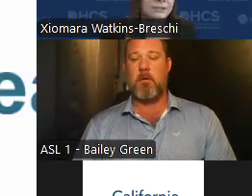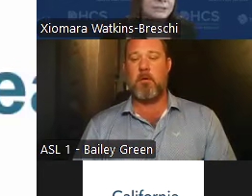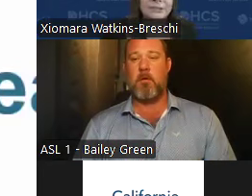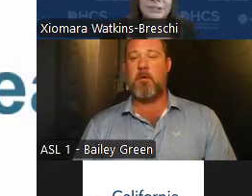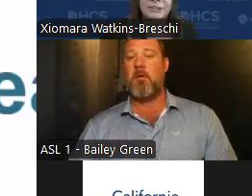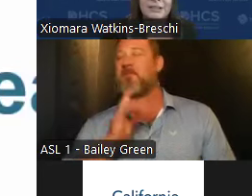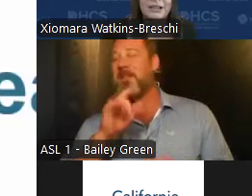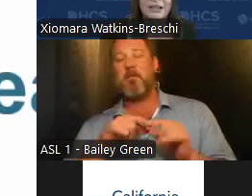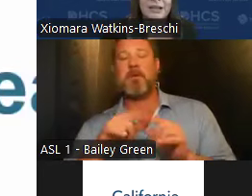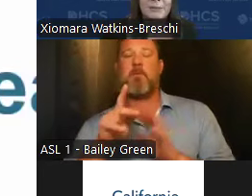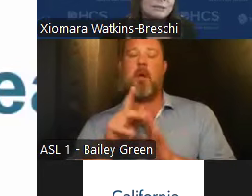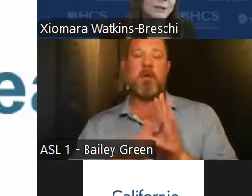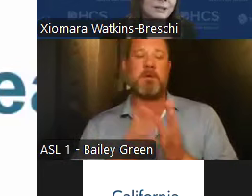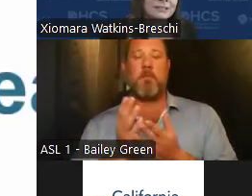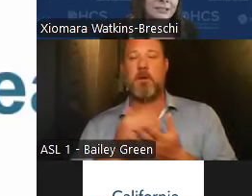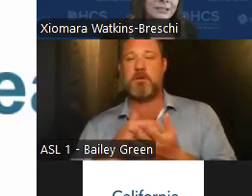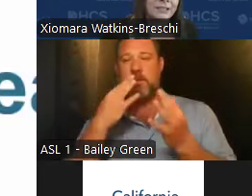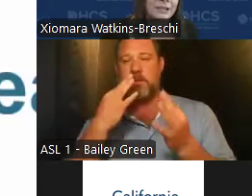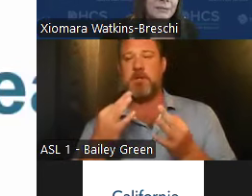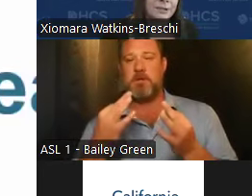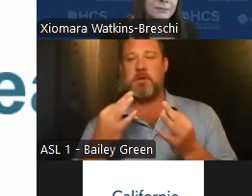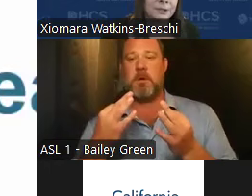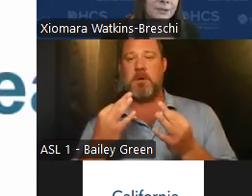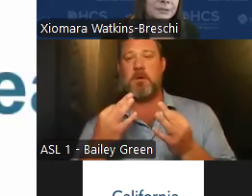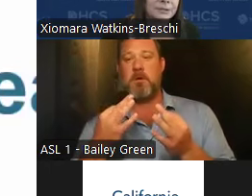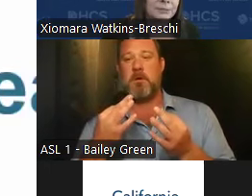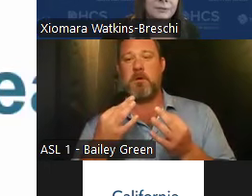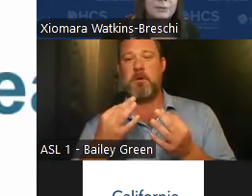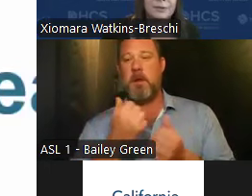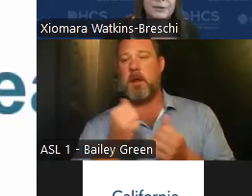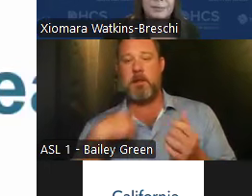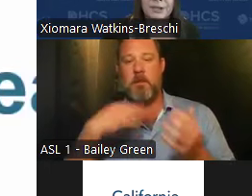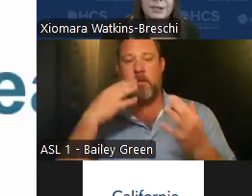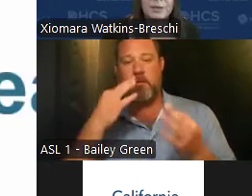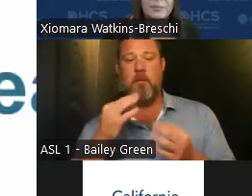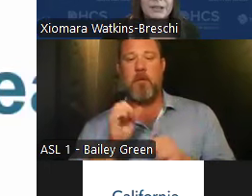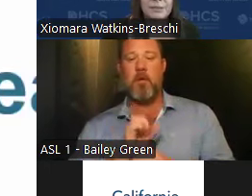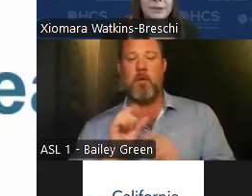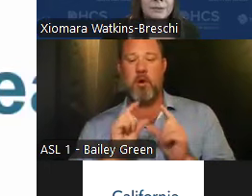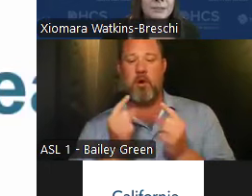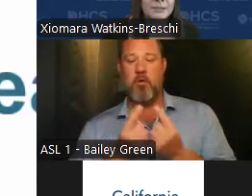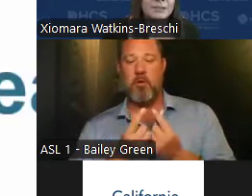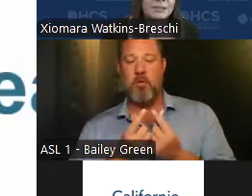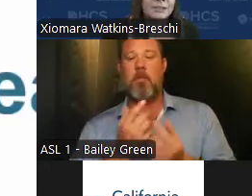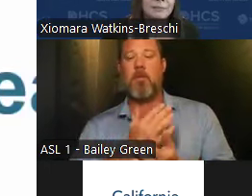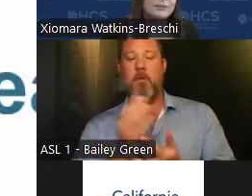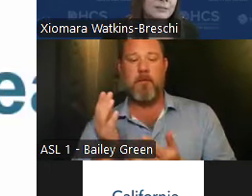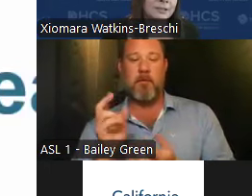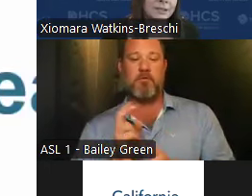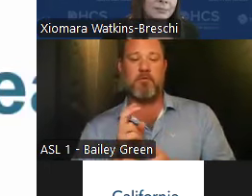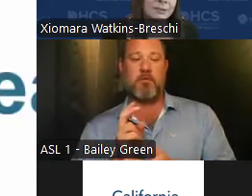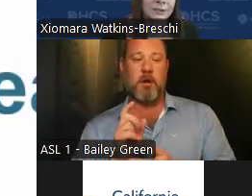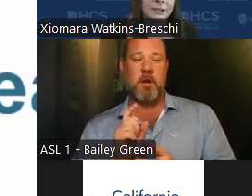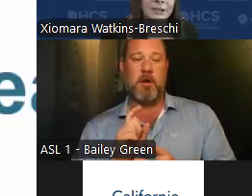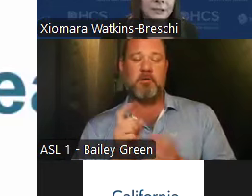policy and budget decisions, as well as anything that we've, determined through the work group. But the waiver transition will